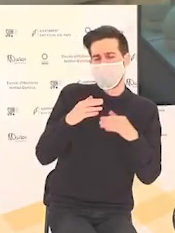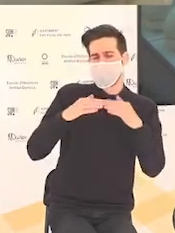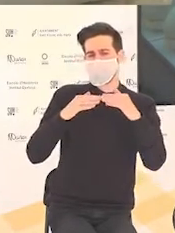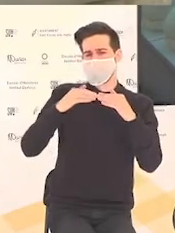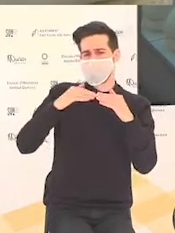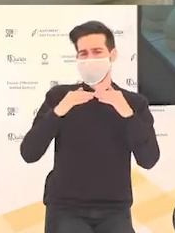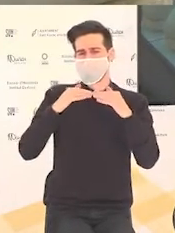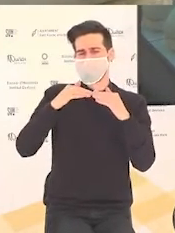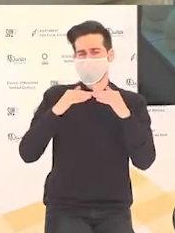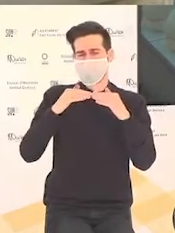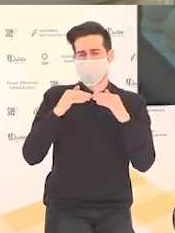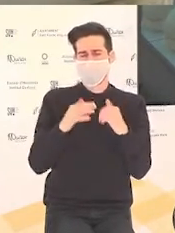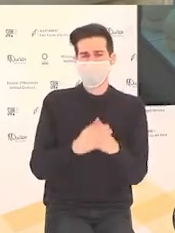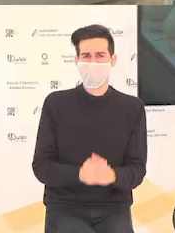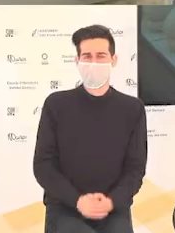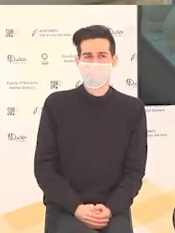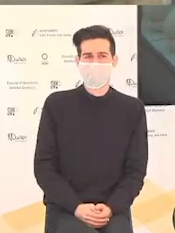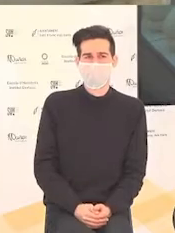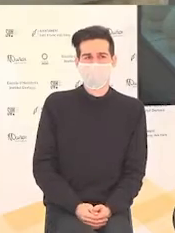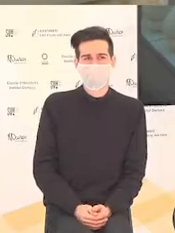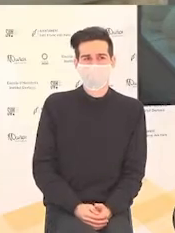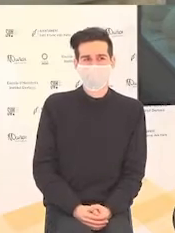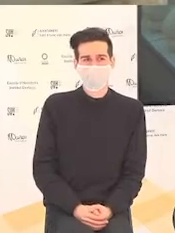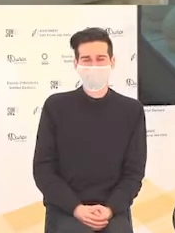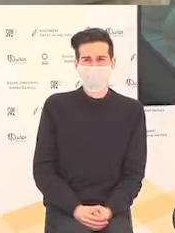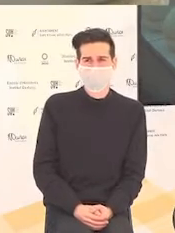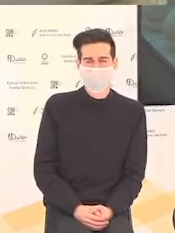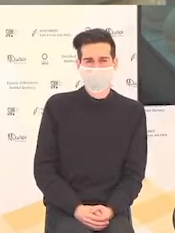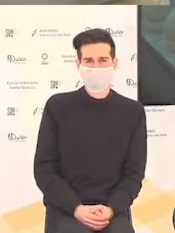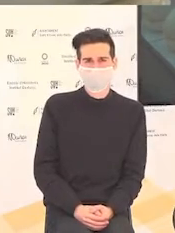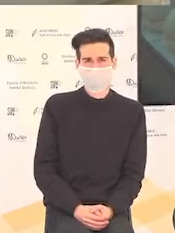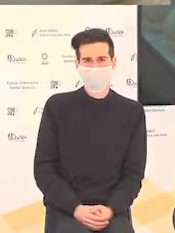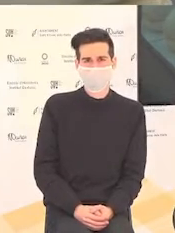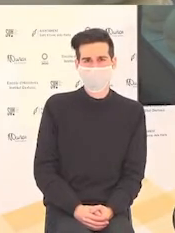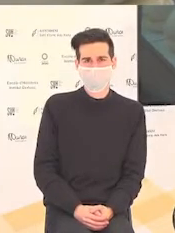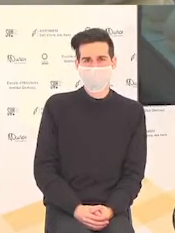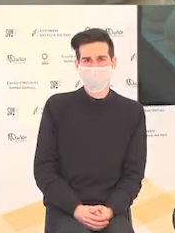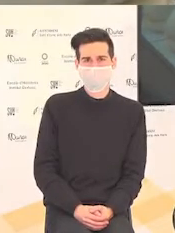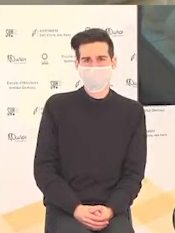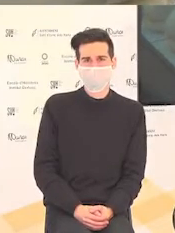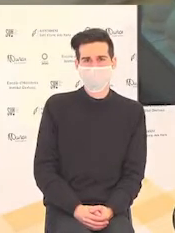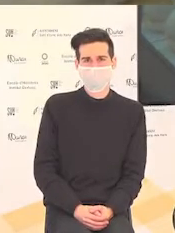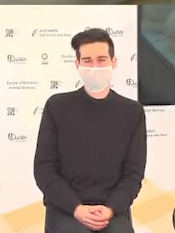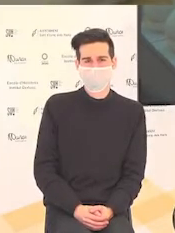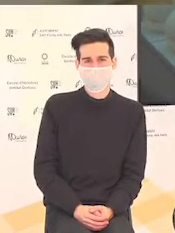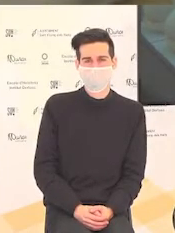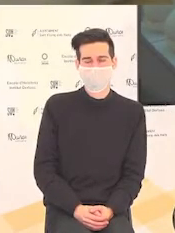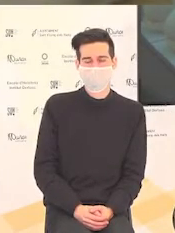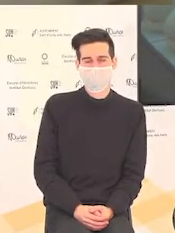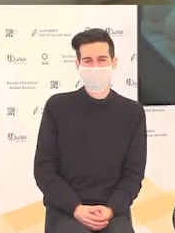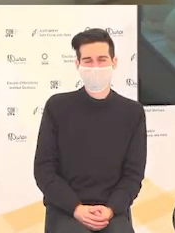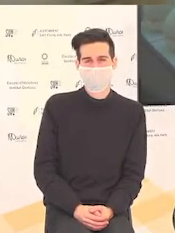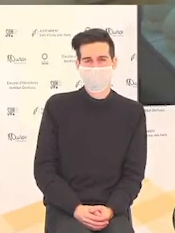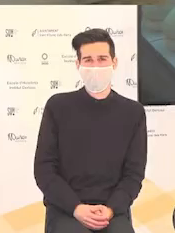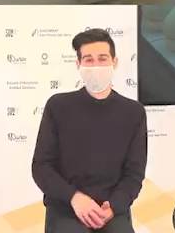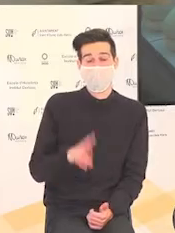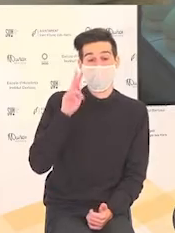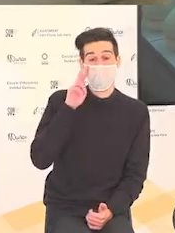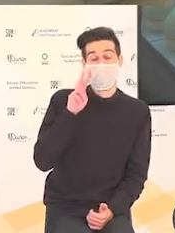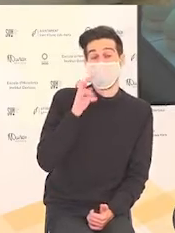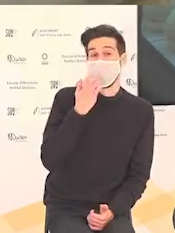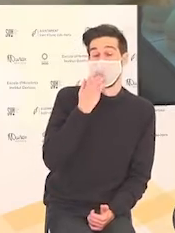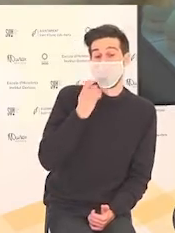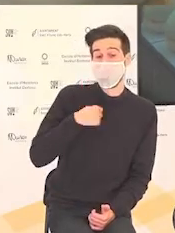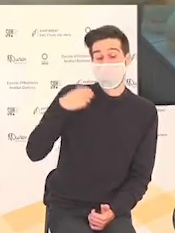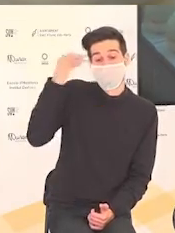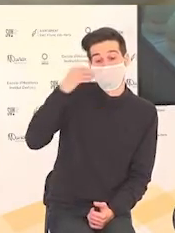You can see that I'm not thinking about it too much. You've just got to get to a stage when you realize you've got enough, that's all. Como ven, no me lo estoy pensando demasiado. Simplemente